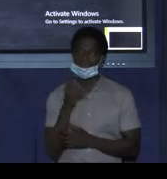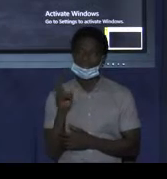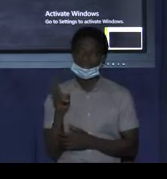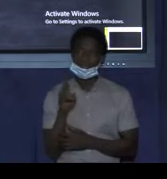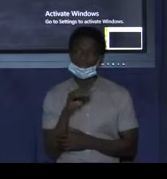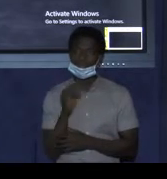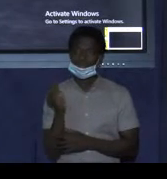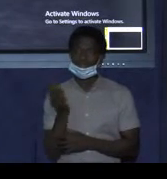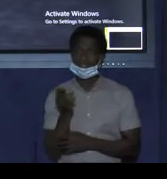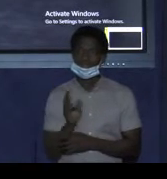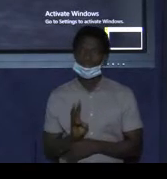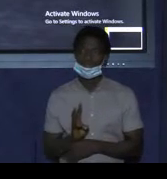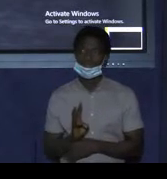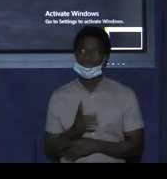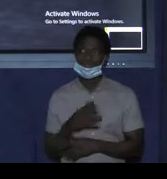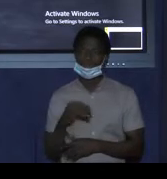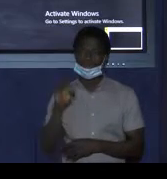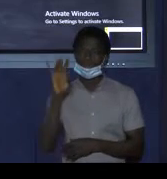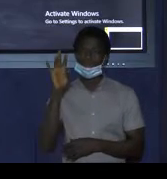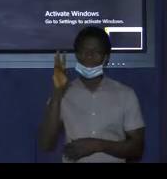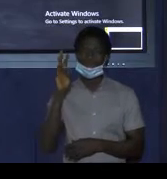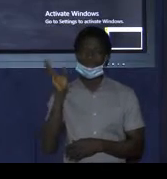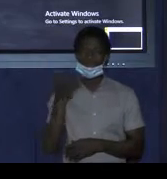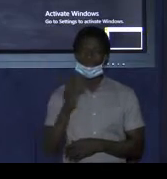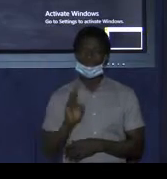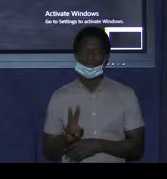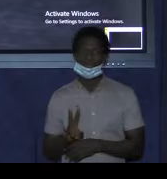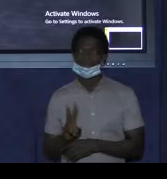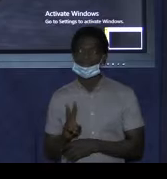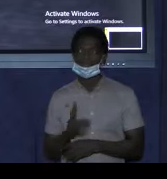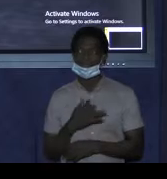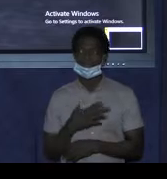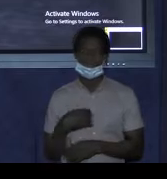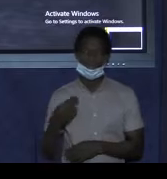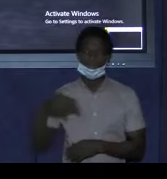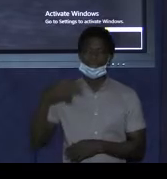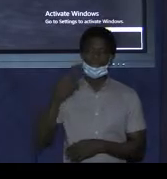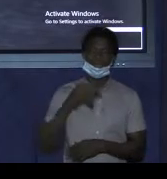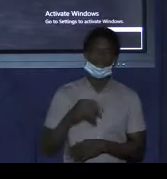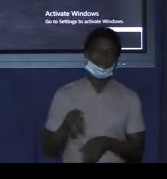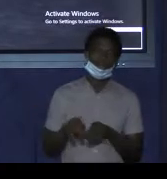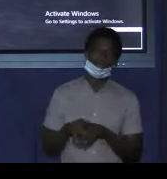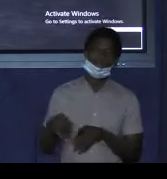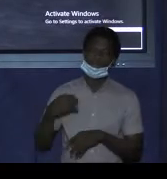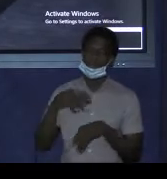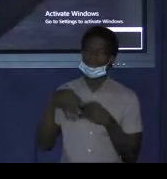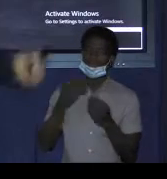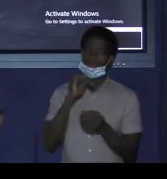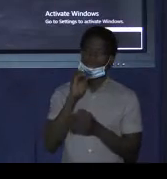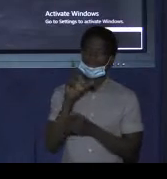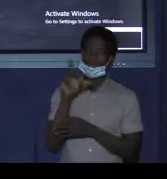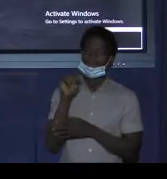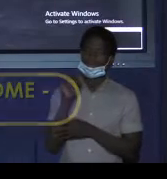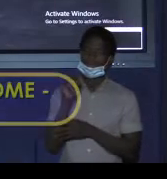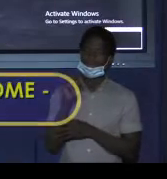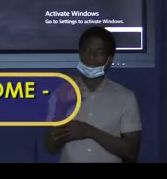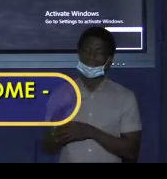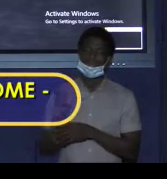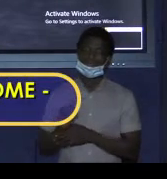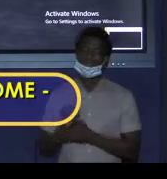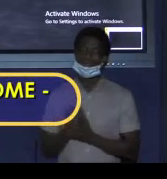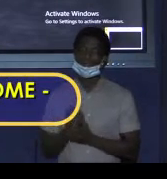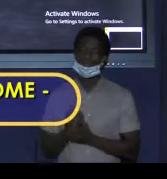is 22 over 7, the radius is 7 over 2, another radius is 7 over 2, and the height, as we have been given, is